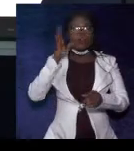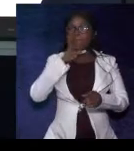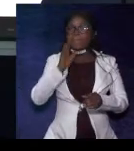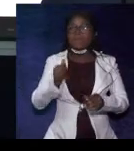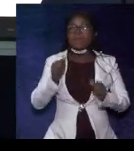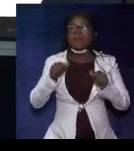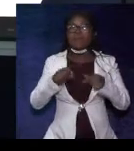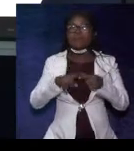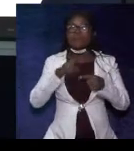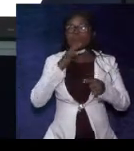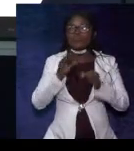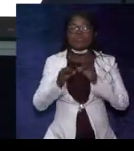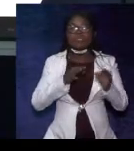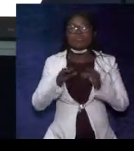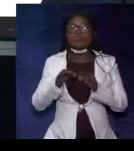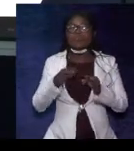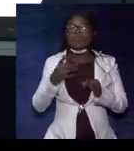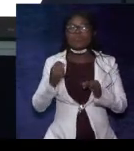define farm records,